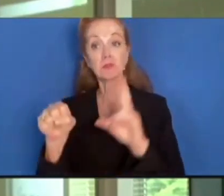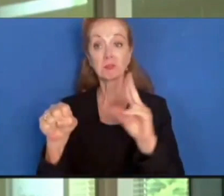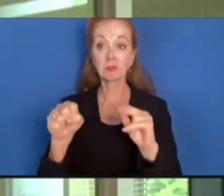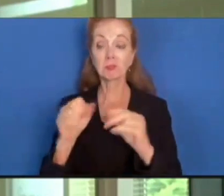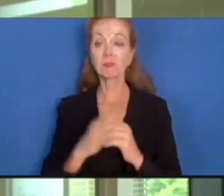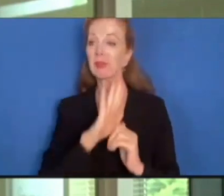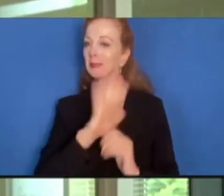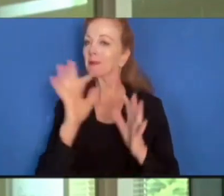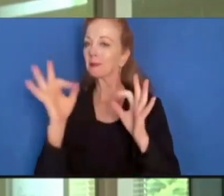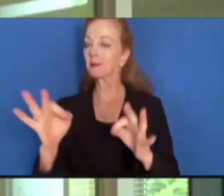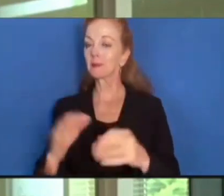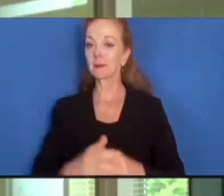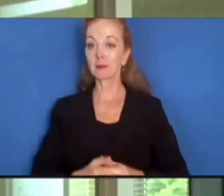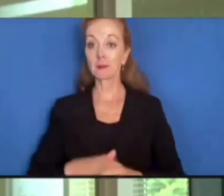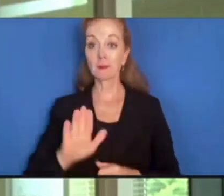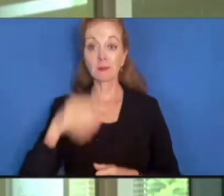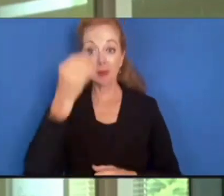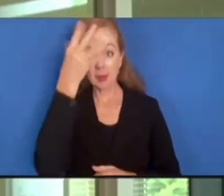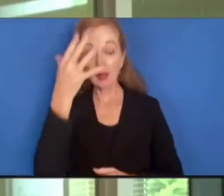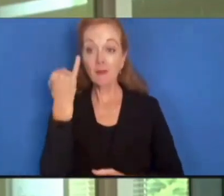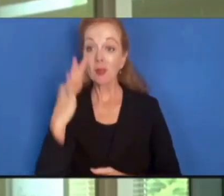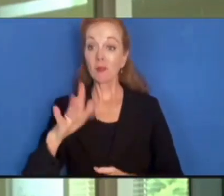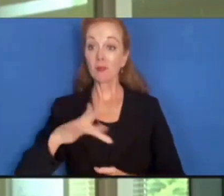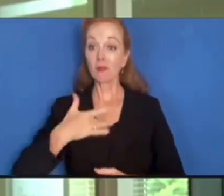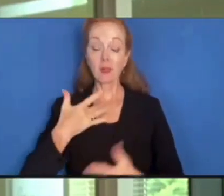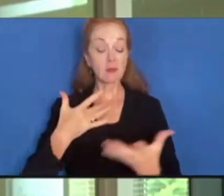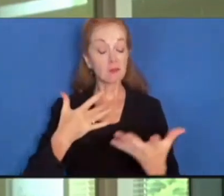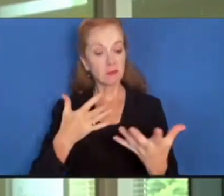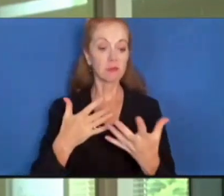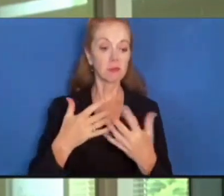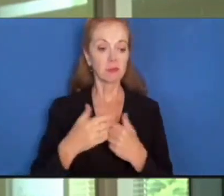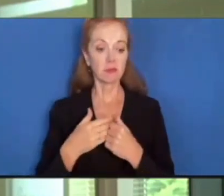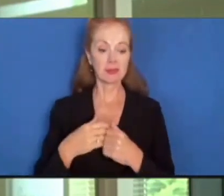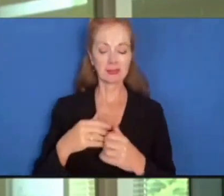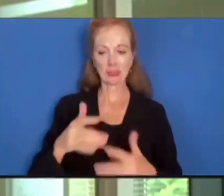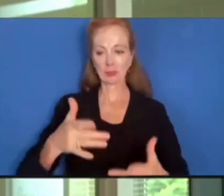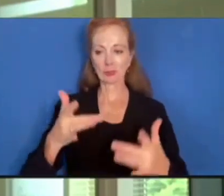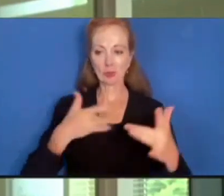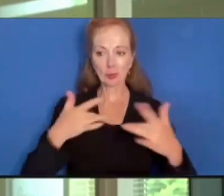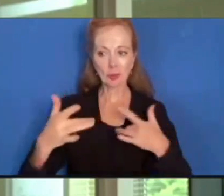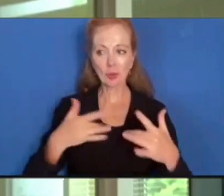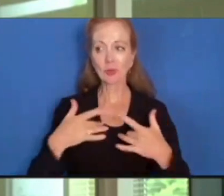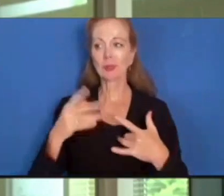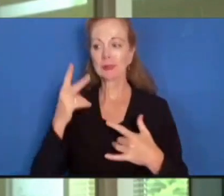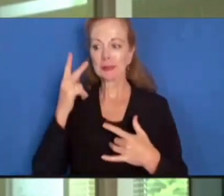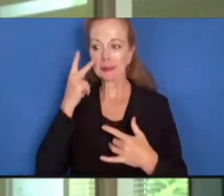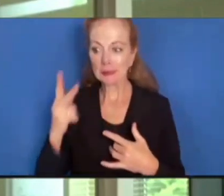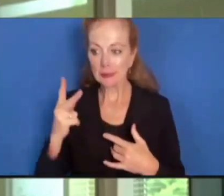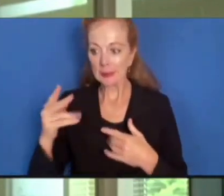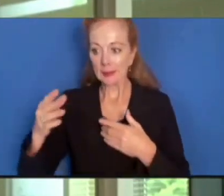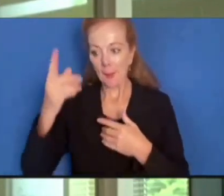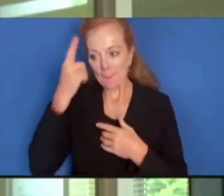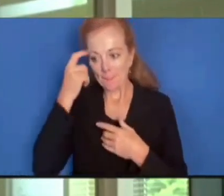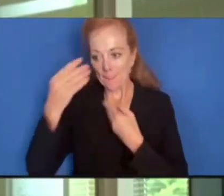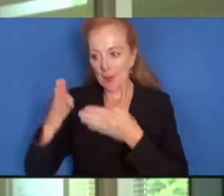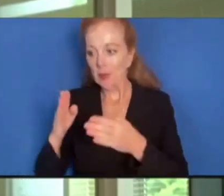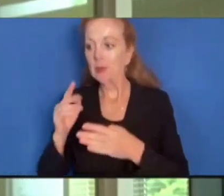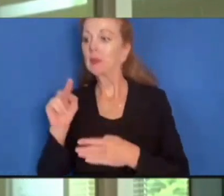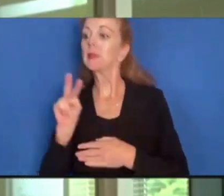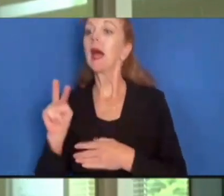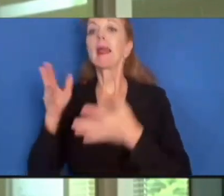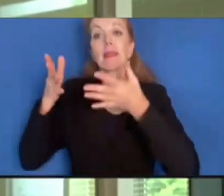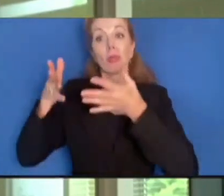that is, if you do see an item that you feel like you have concerns with, please leave it where you found it. We have had situations in the past where folks have